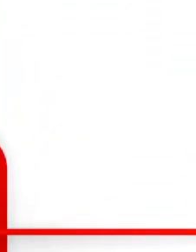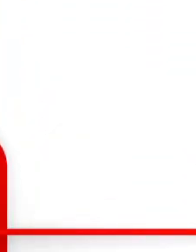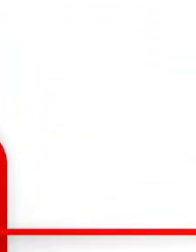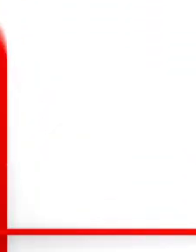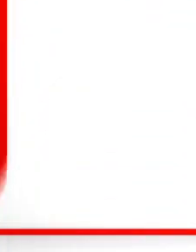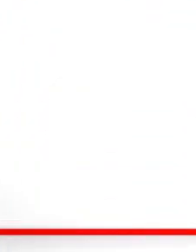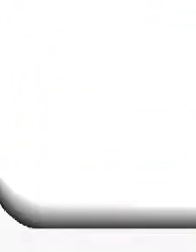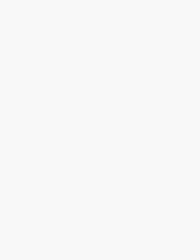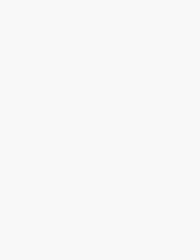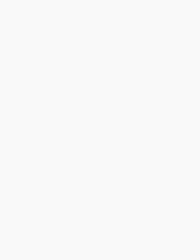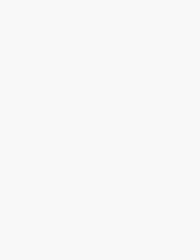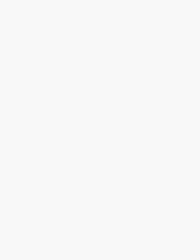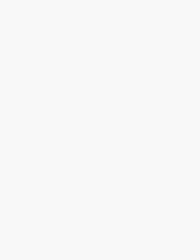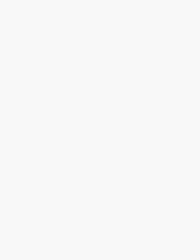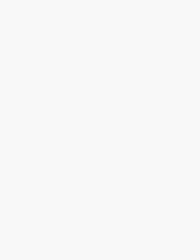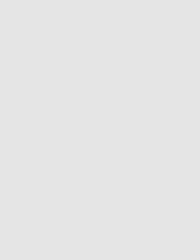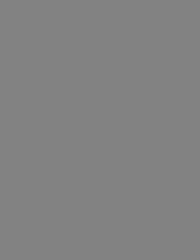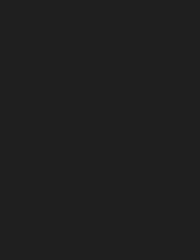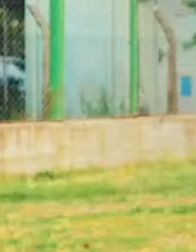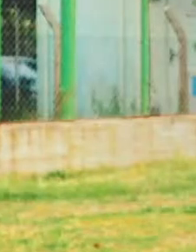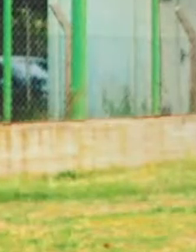fog.